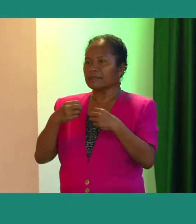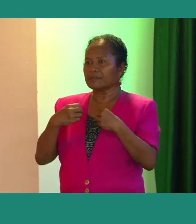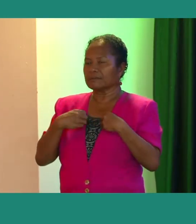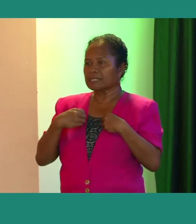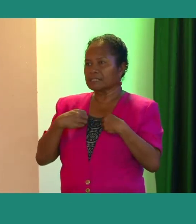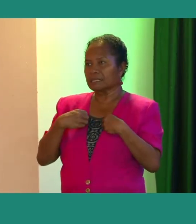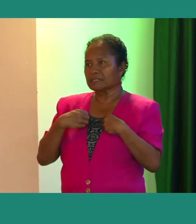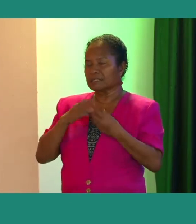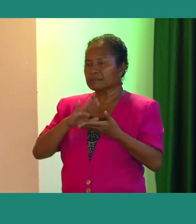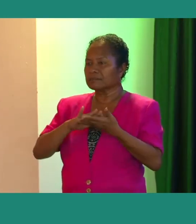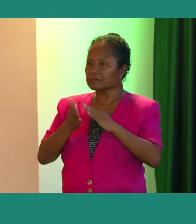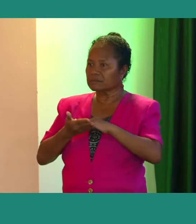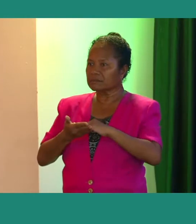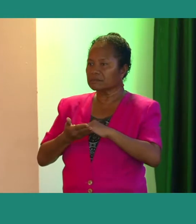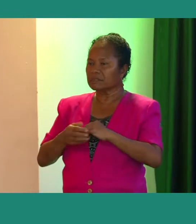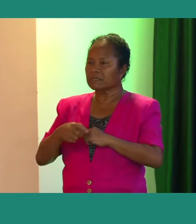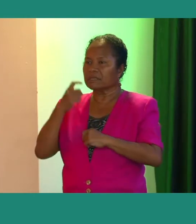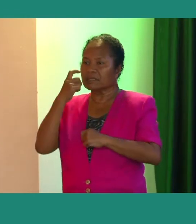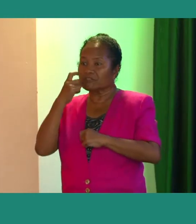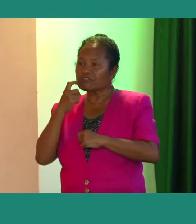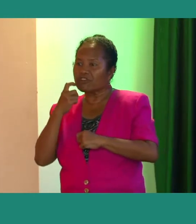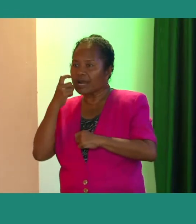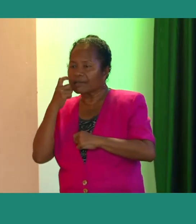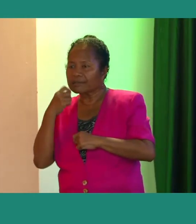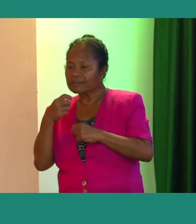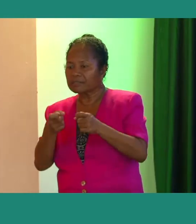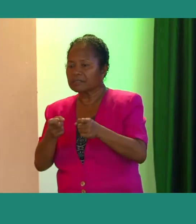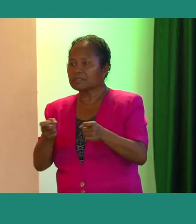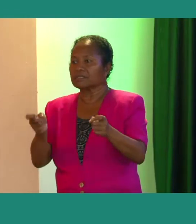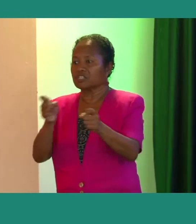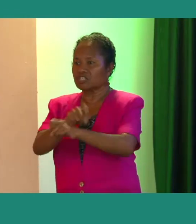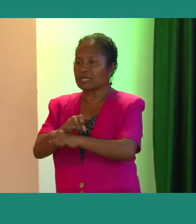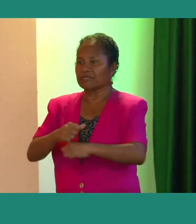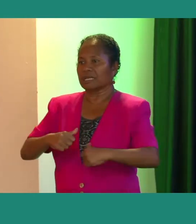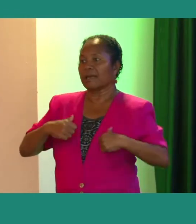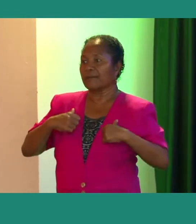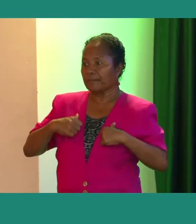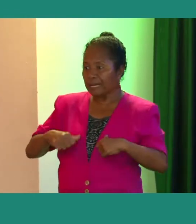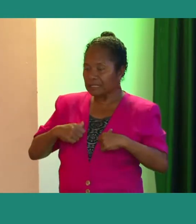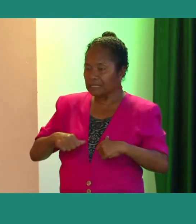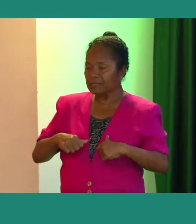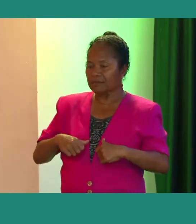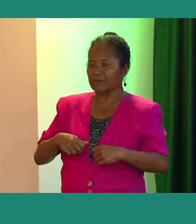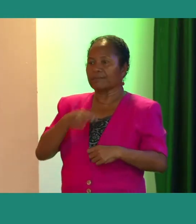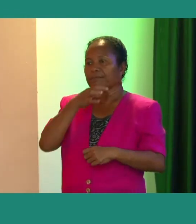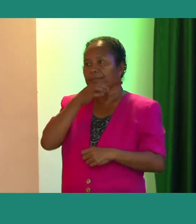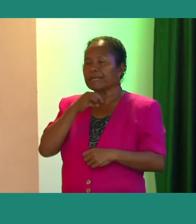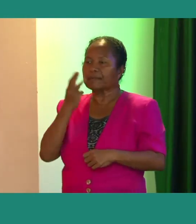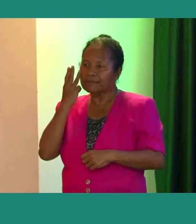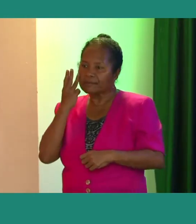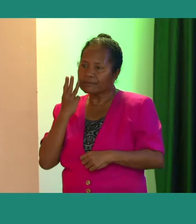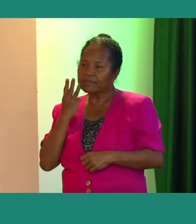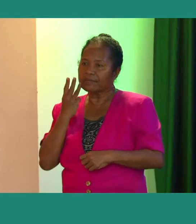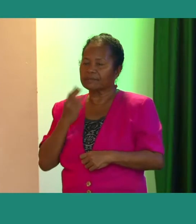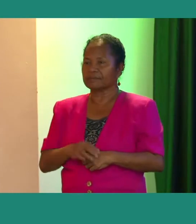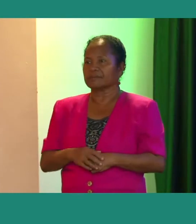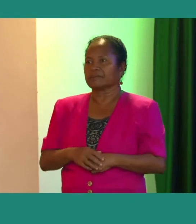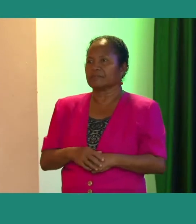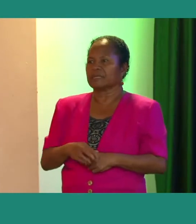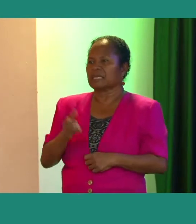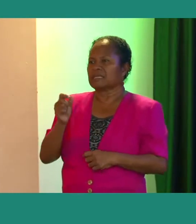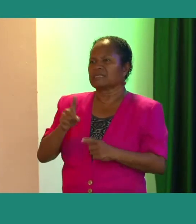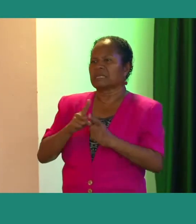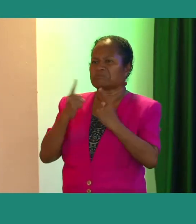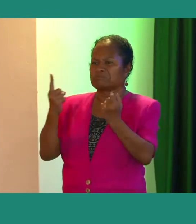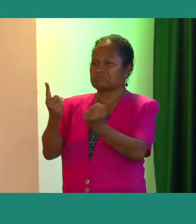to try and change that practice around gender diversity. There's certainly some things that the